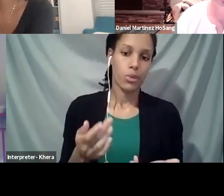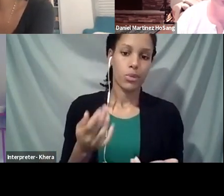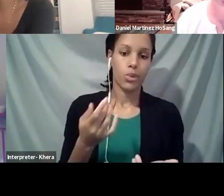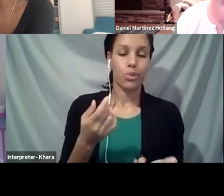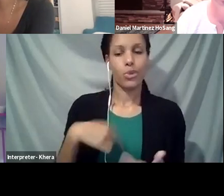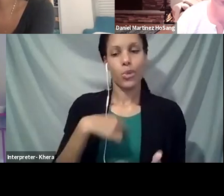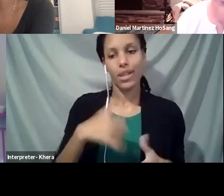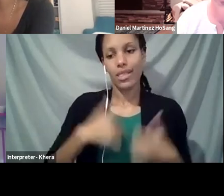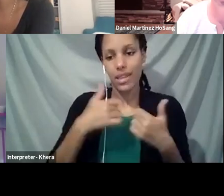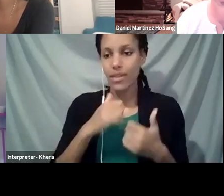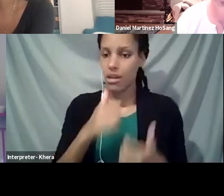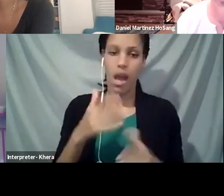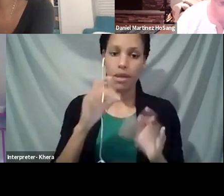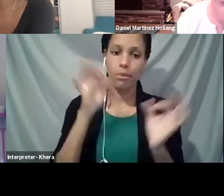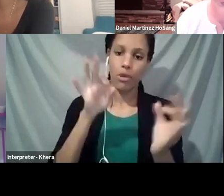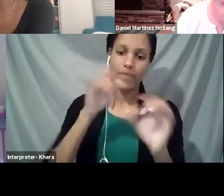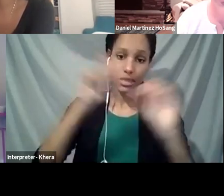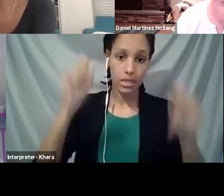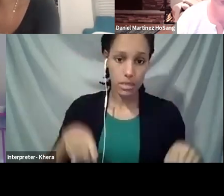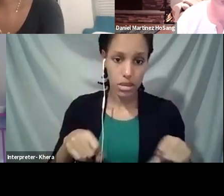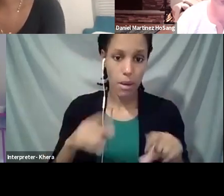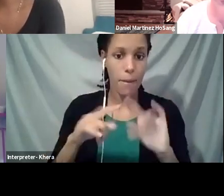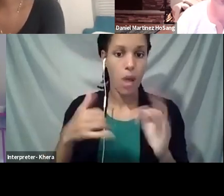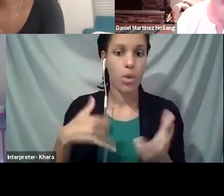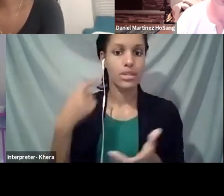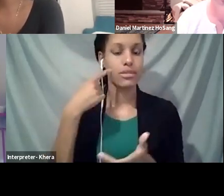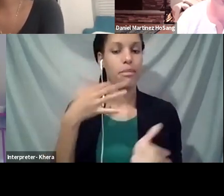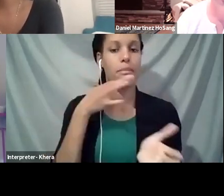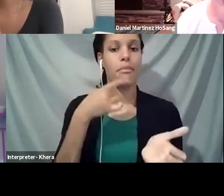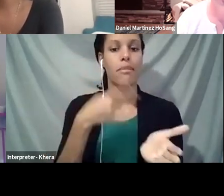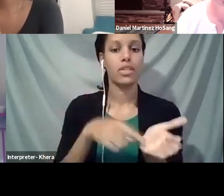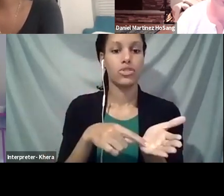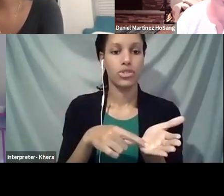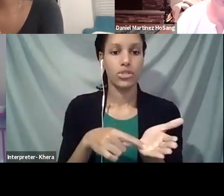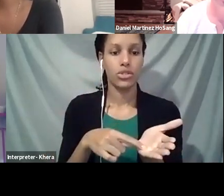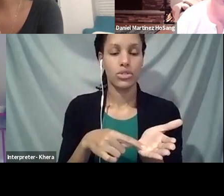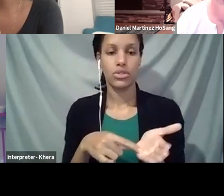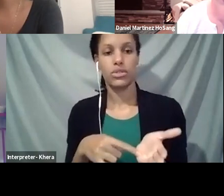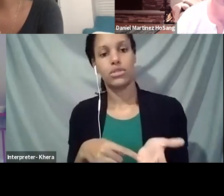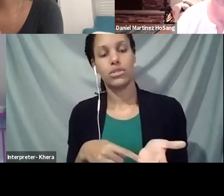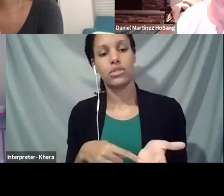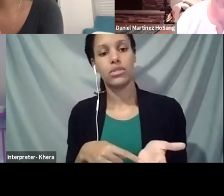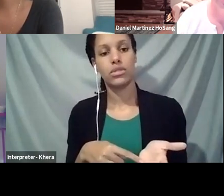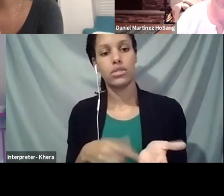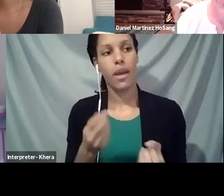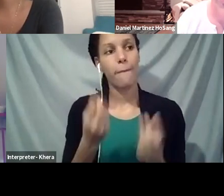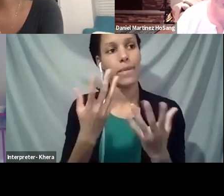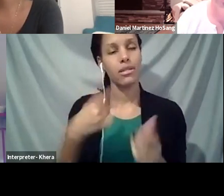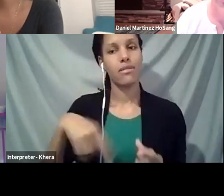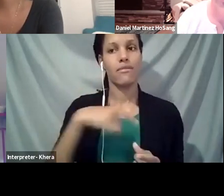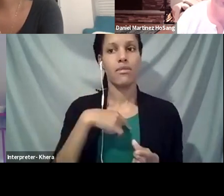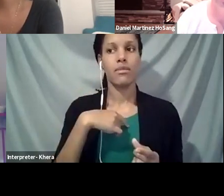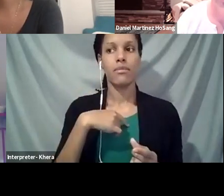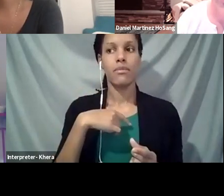also what's important to parse out here is that many of them did consider themselves to